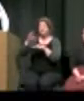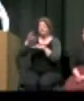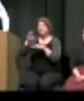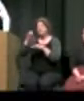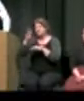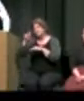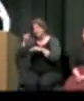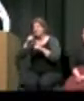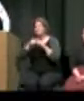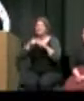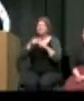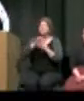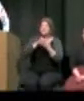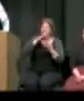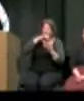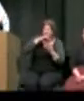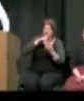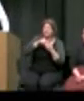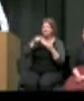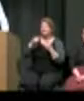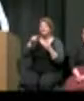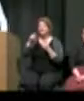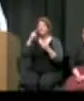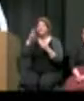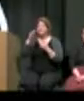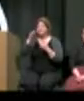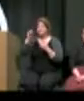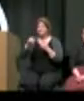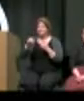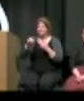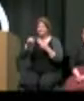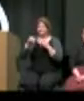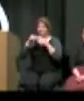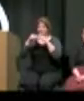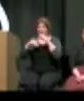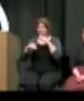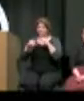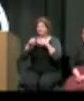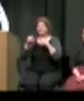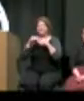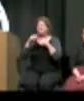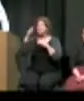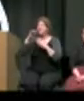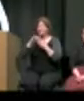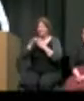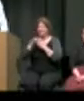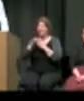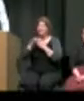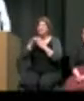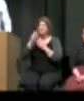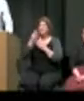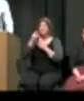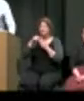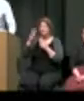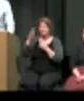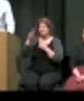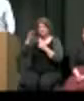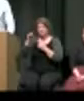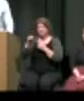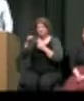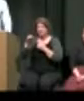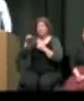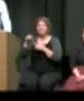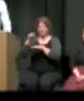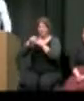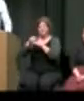than 150% moisture, we're targeting 12% Portland. Once it gets above that, we're anywhere between 14 and 16%